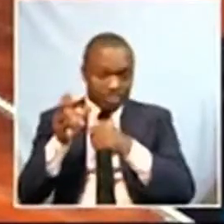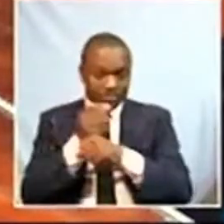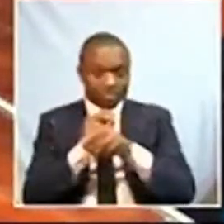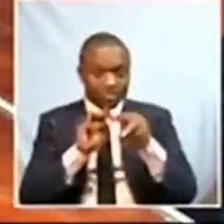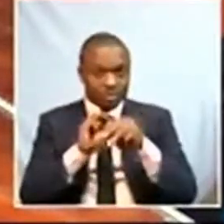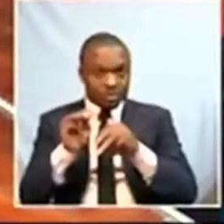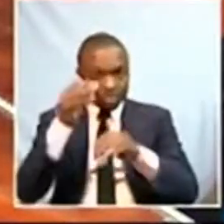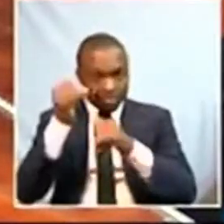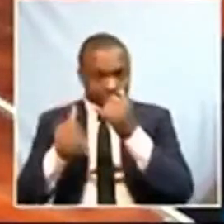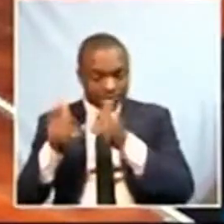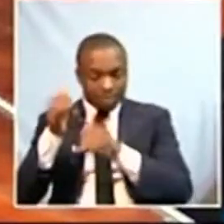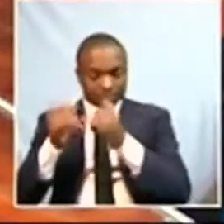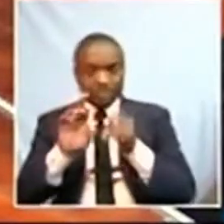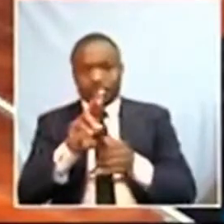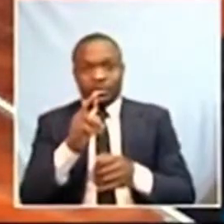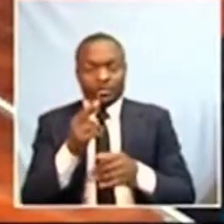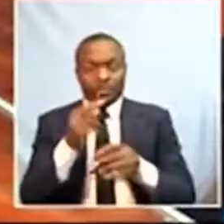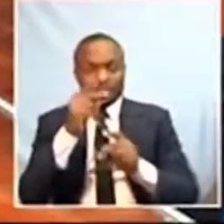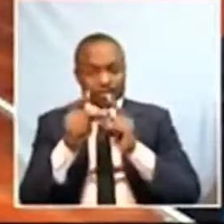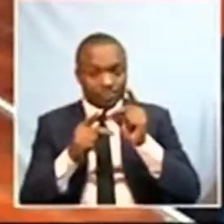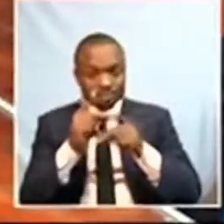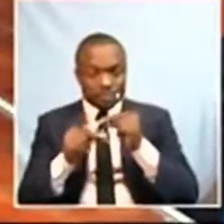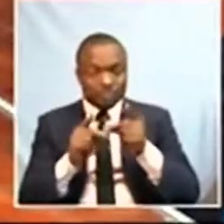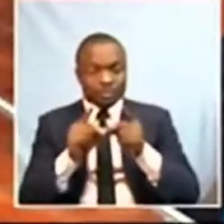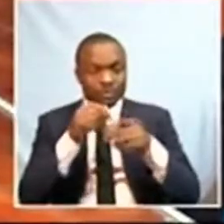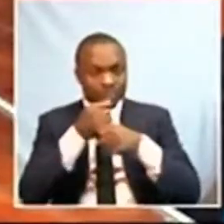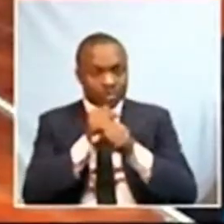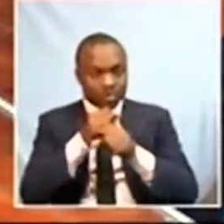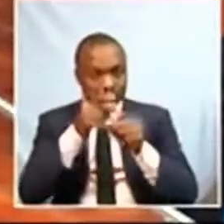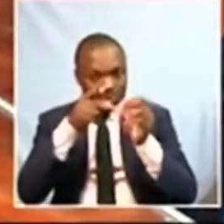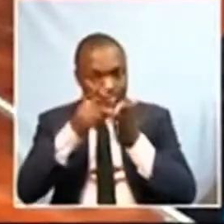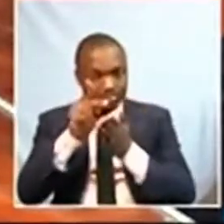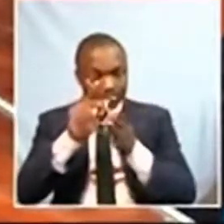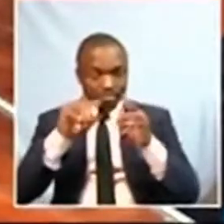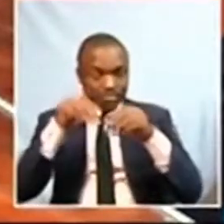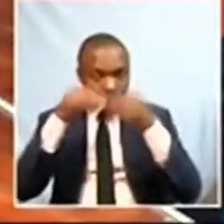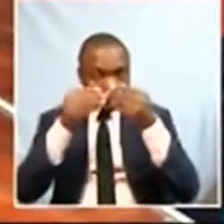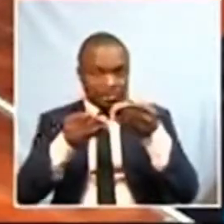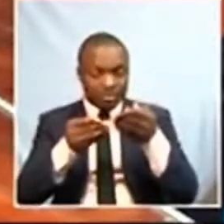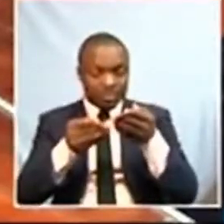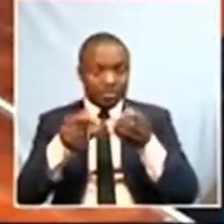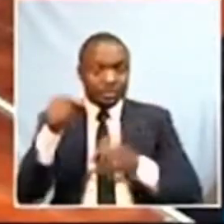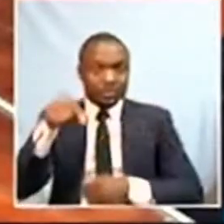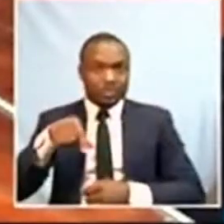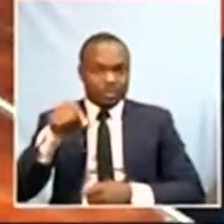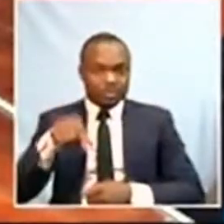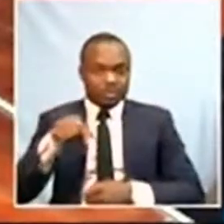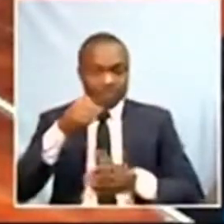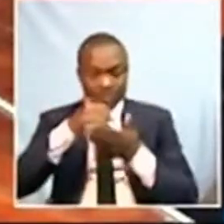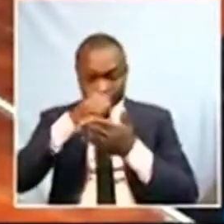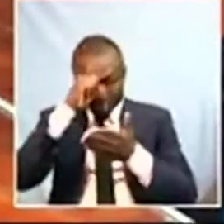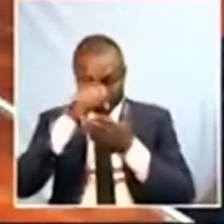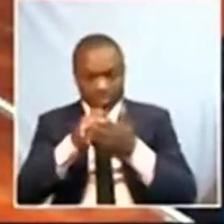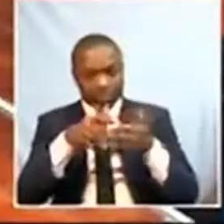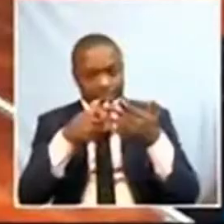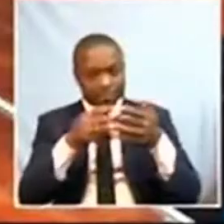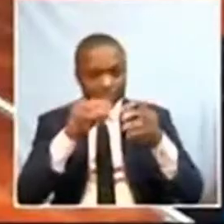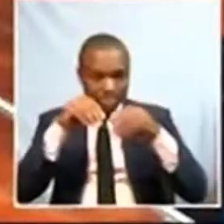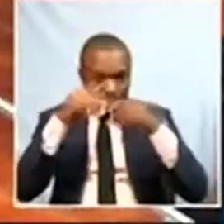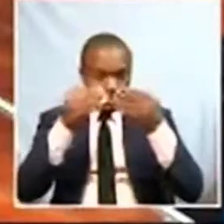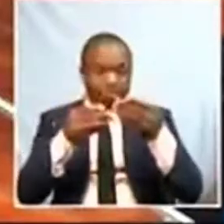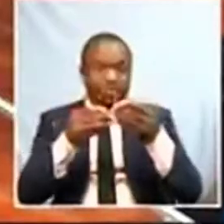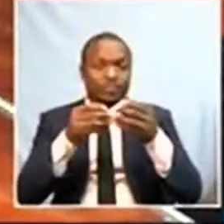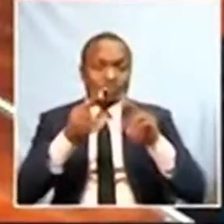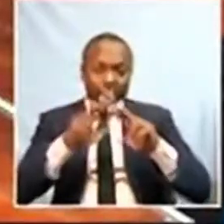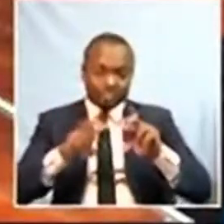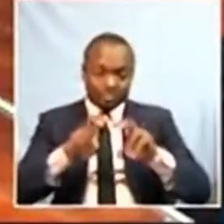Management concluded on the reconciliation process and established that payment was made for eligible students and documents were availed for